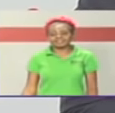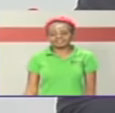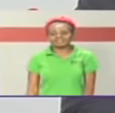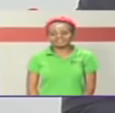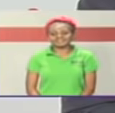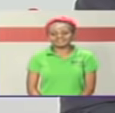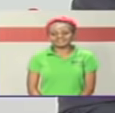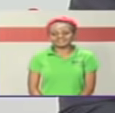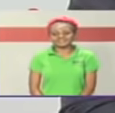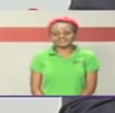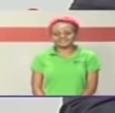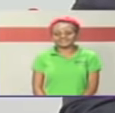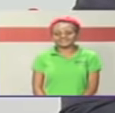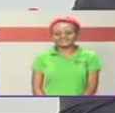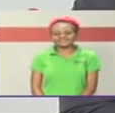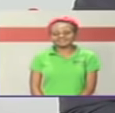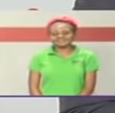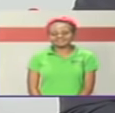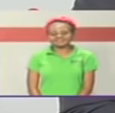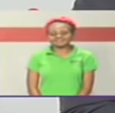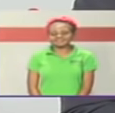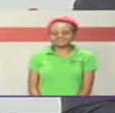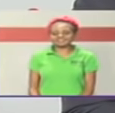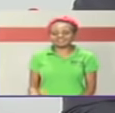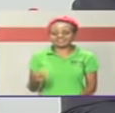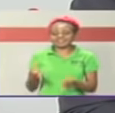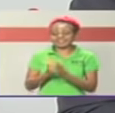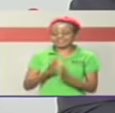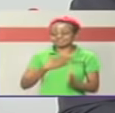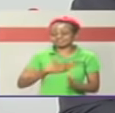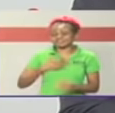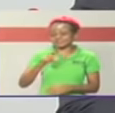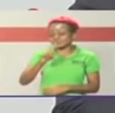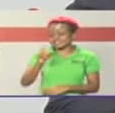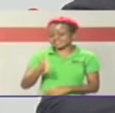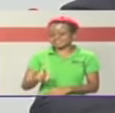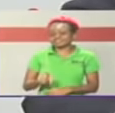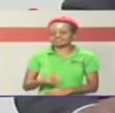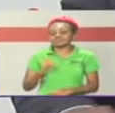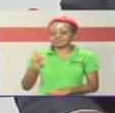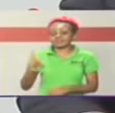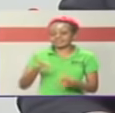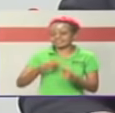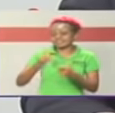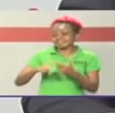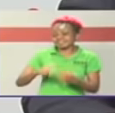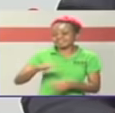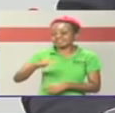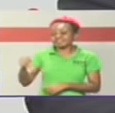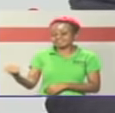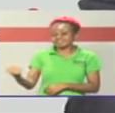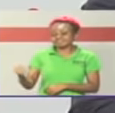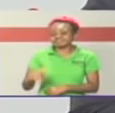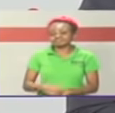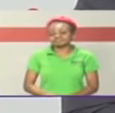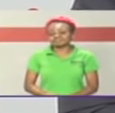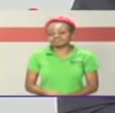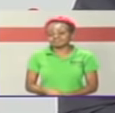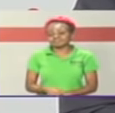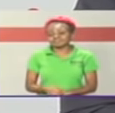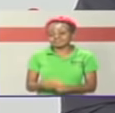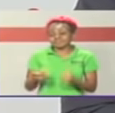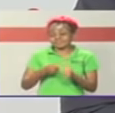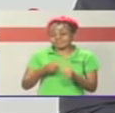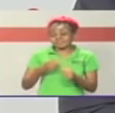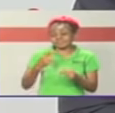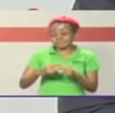brief questions. Please ask your questions one right after the other to the relevant members of the panel. We will accommodate a